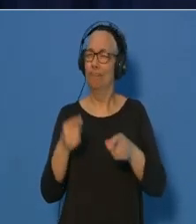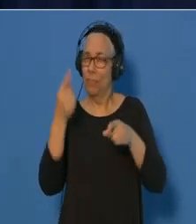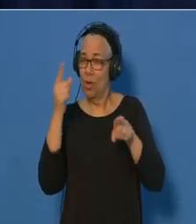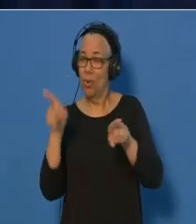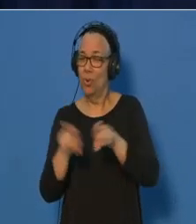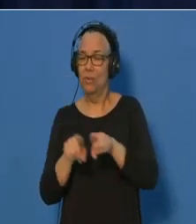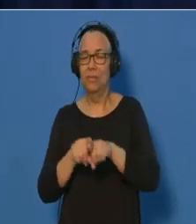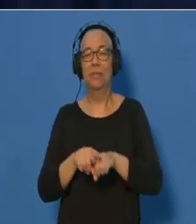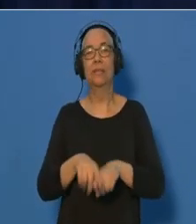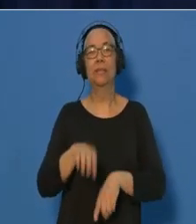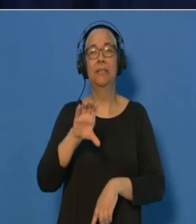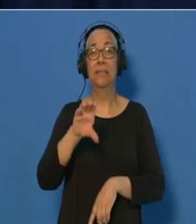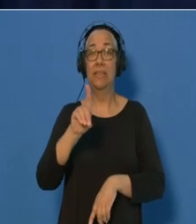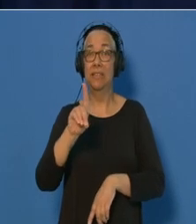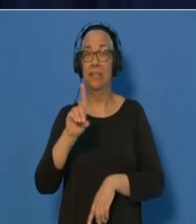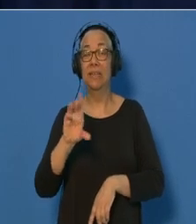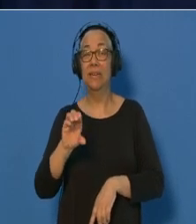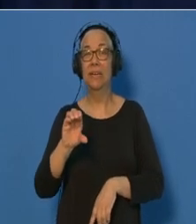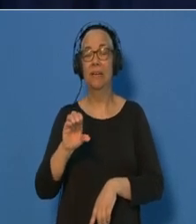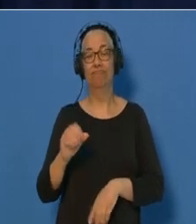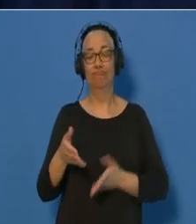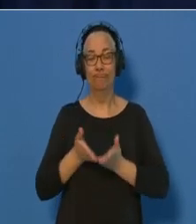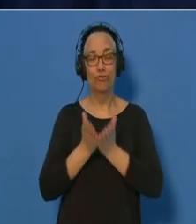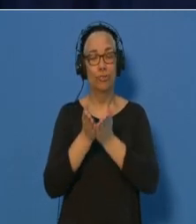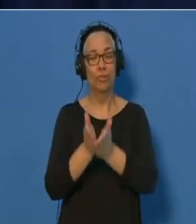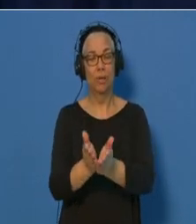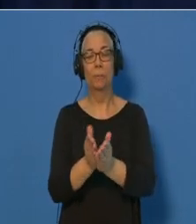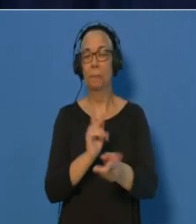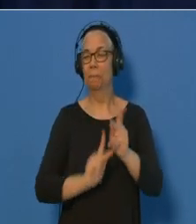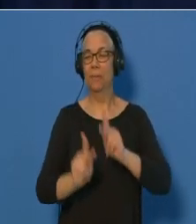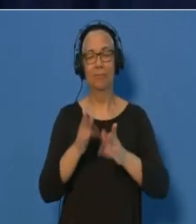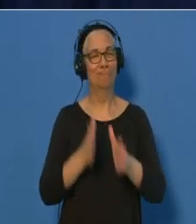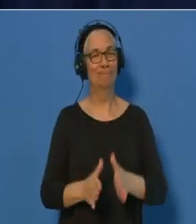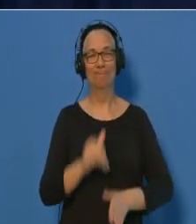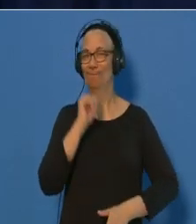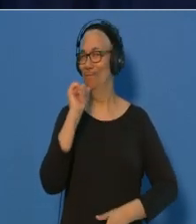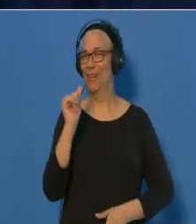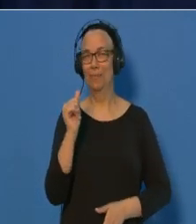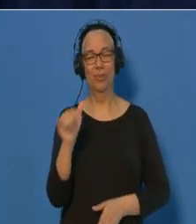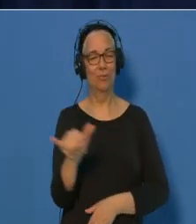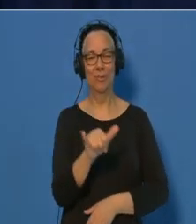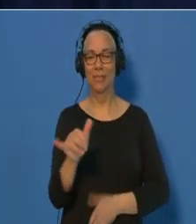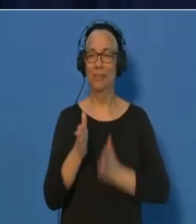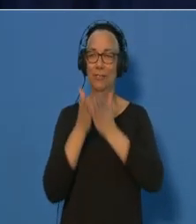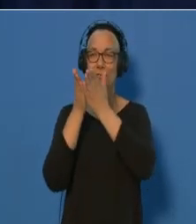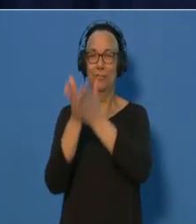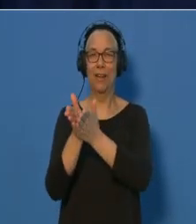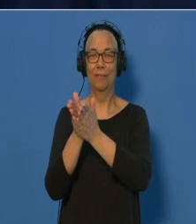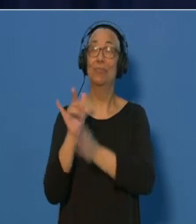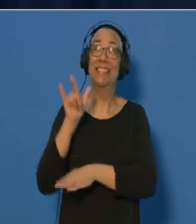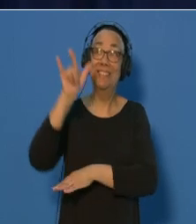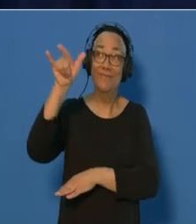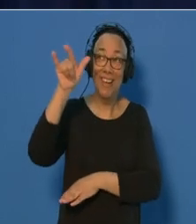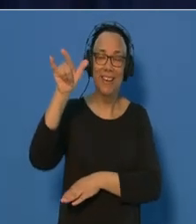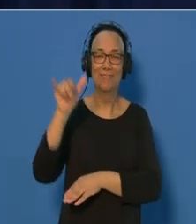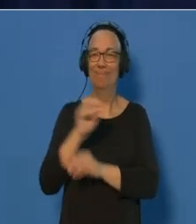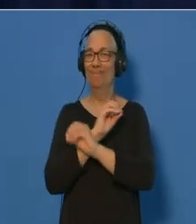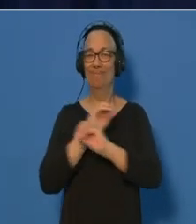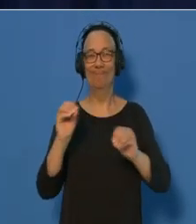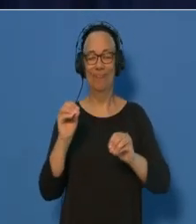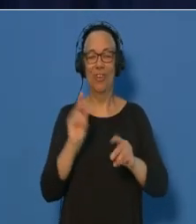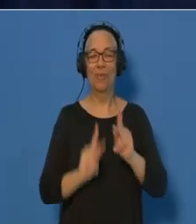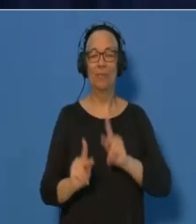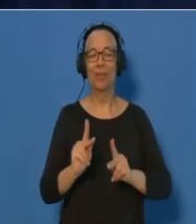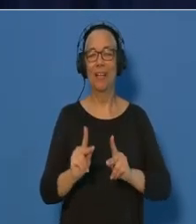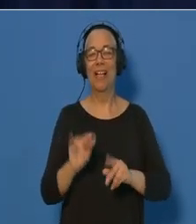Prevention guidelines, the cruise ship passengers could not be on the same flight with non-passengers, which is why they were not on the flight which was organized